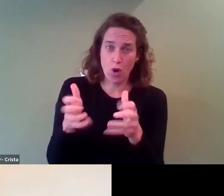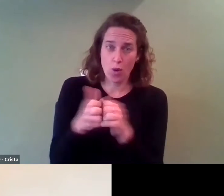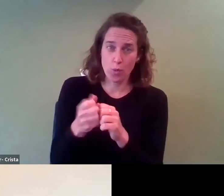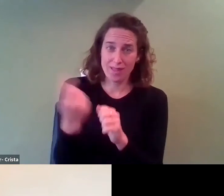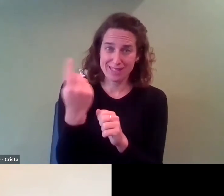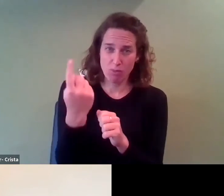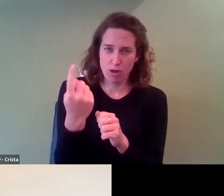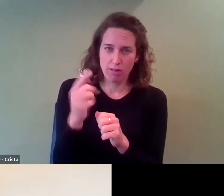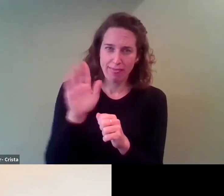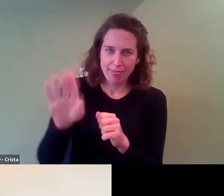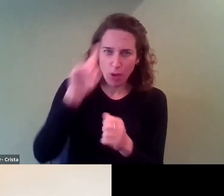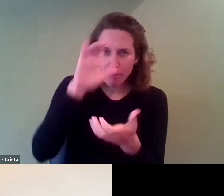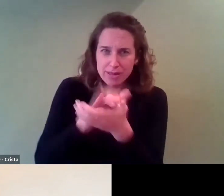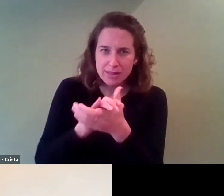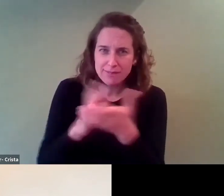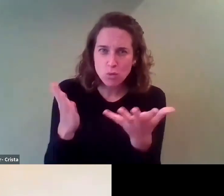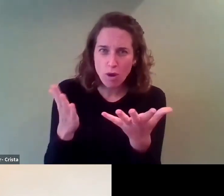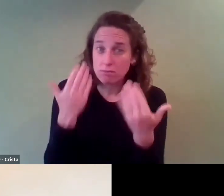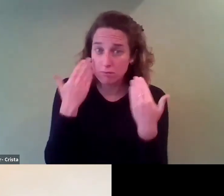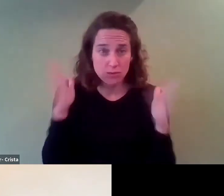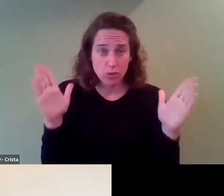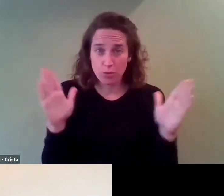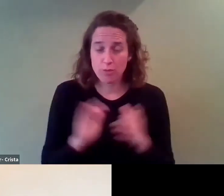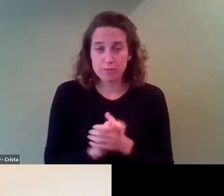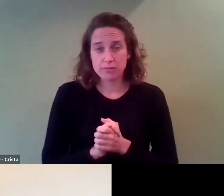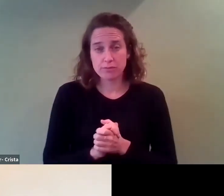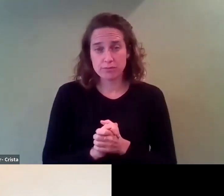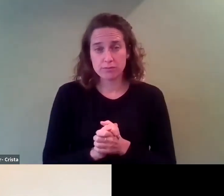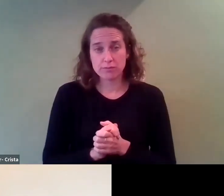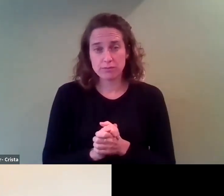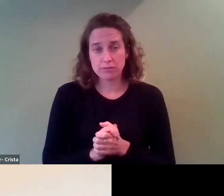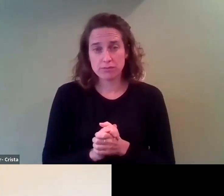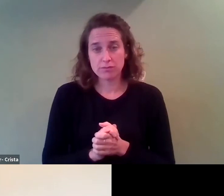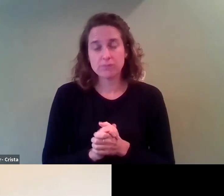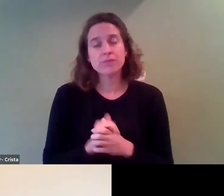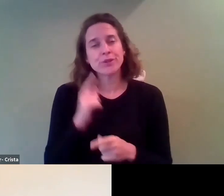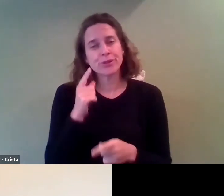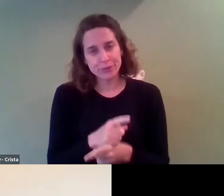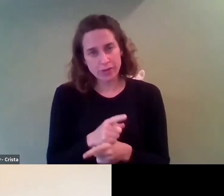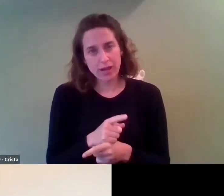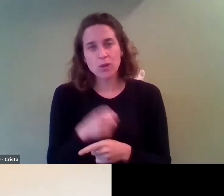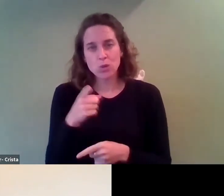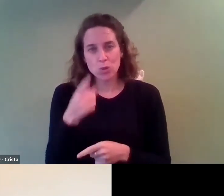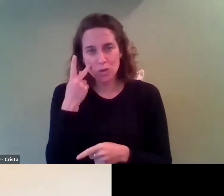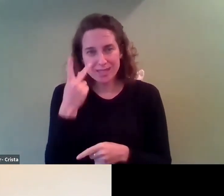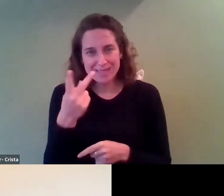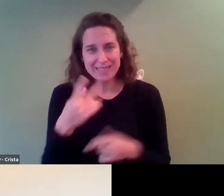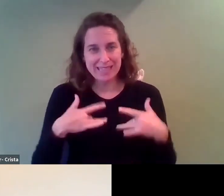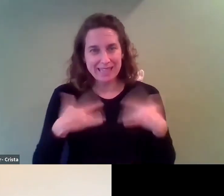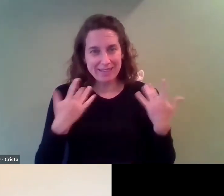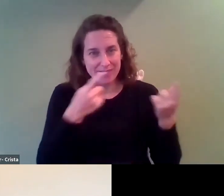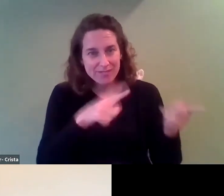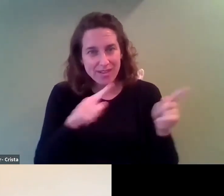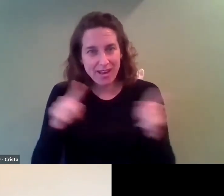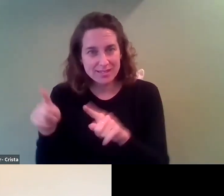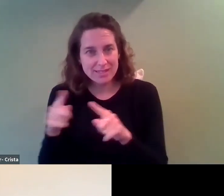think that's a real issue. Now, you're right about seeing pictures of events. There's another